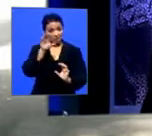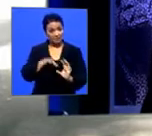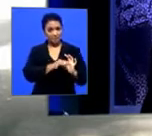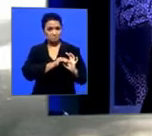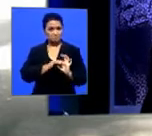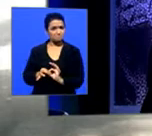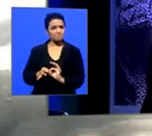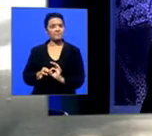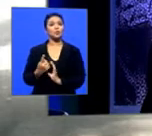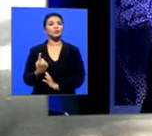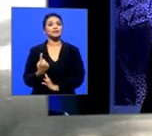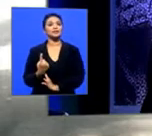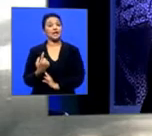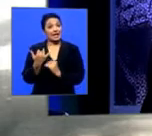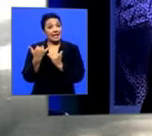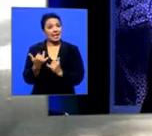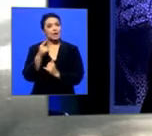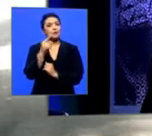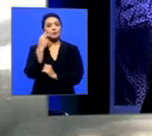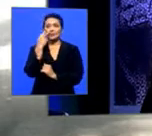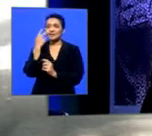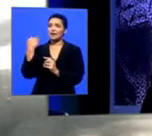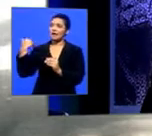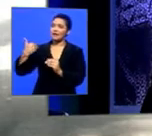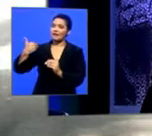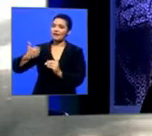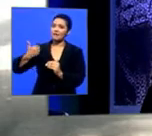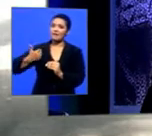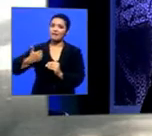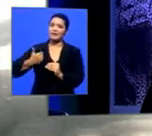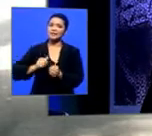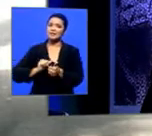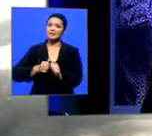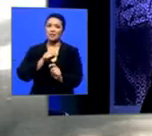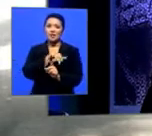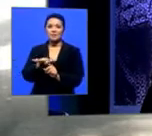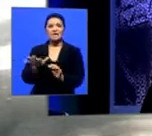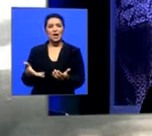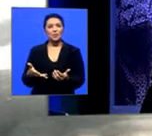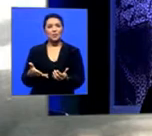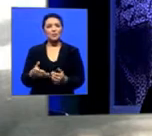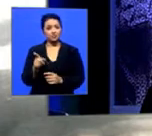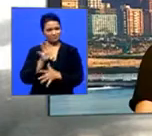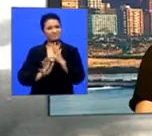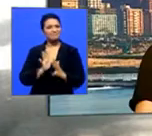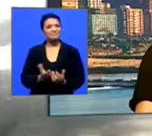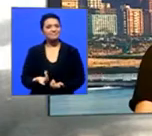they're synonymous. But now, as you look back at how much he really meant to sport in South Africa, how would you sum it up?